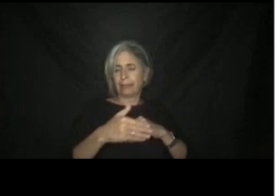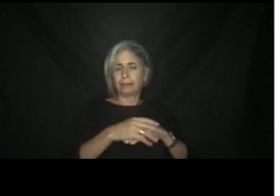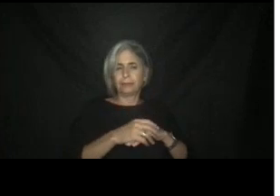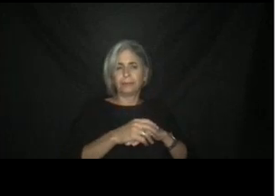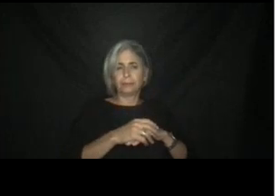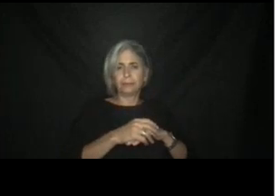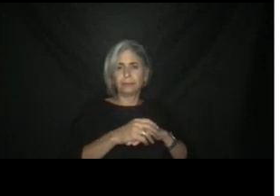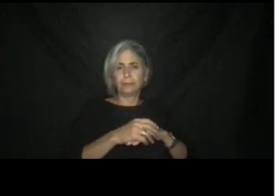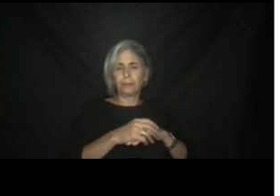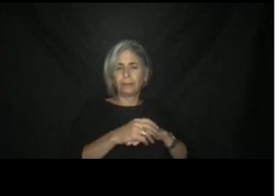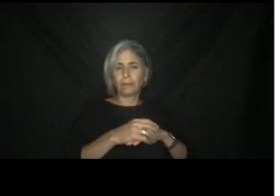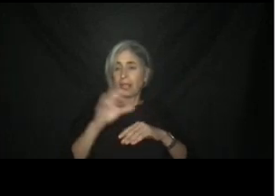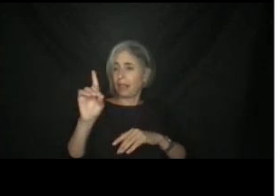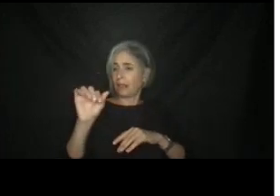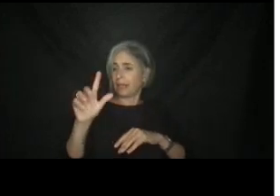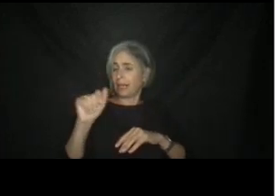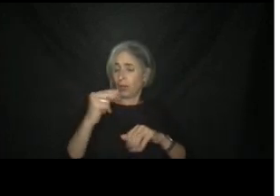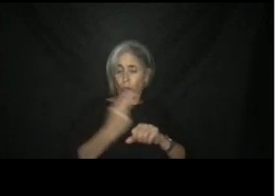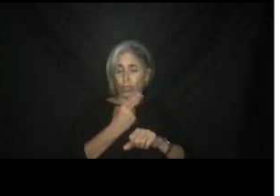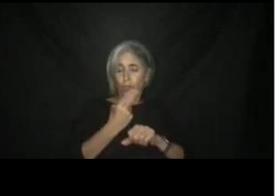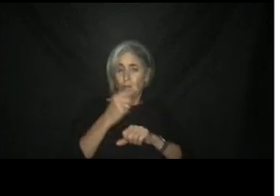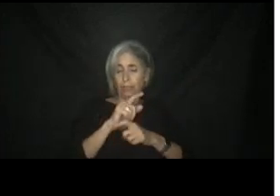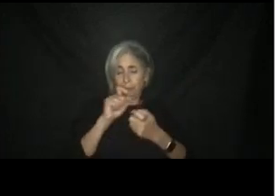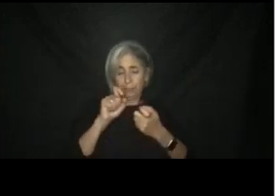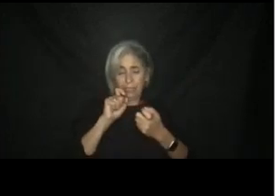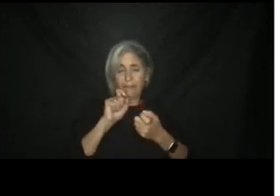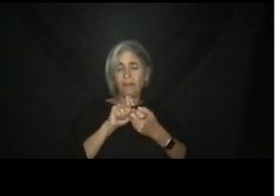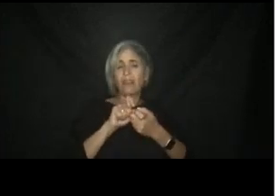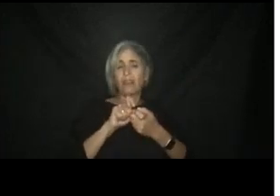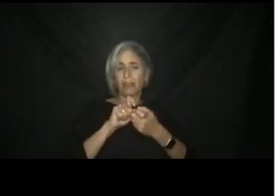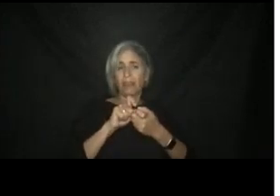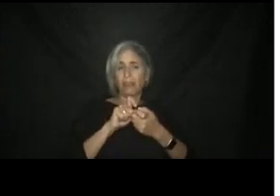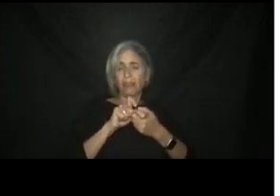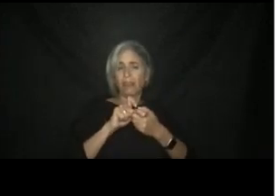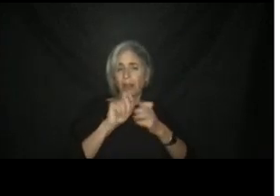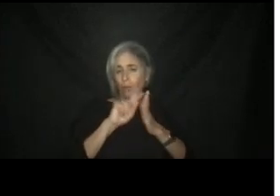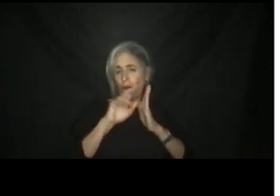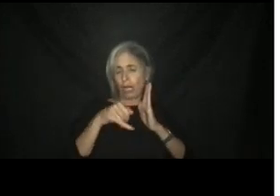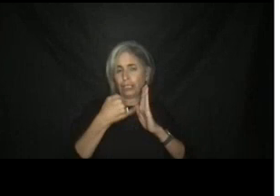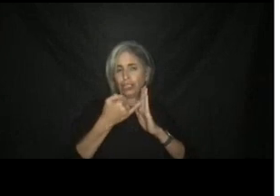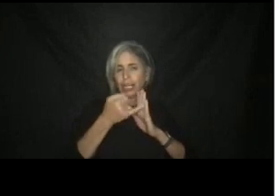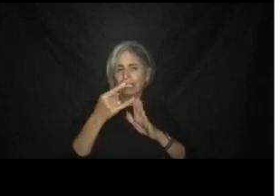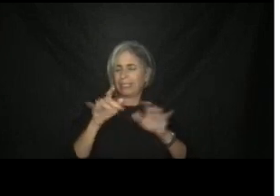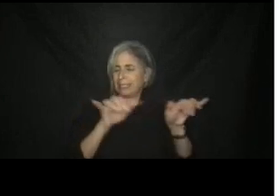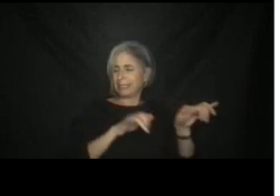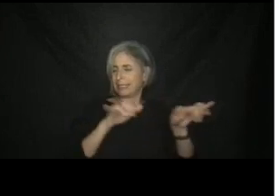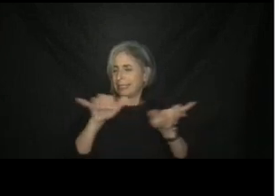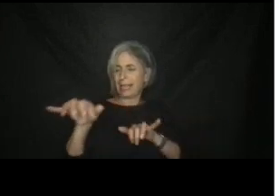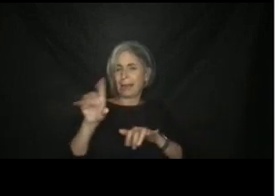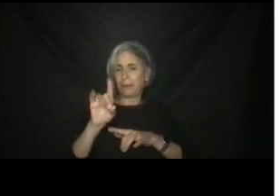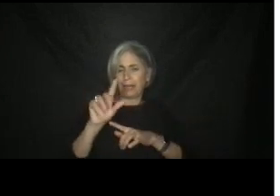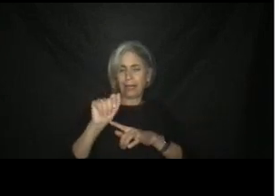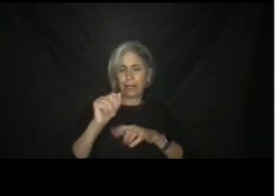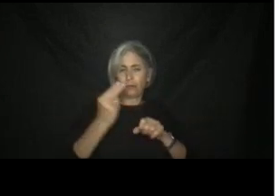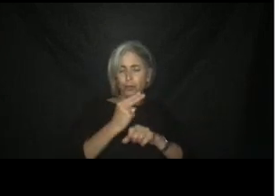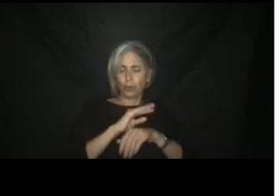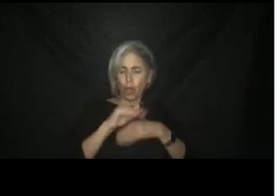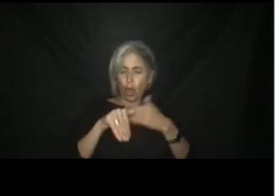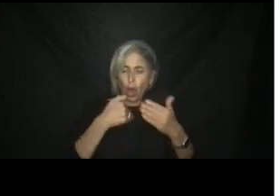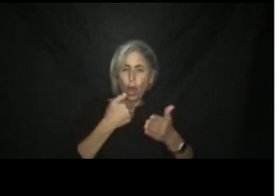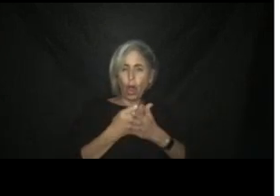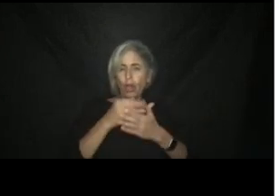So the data that we've used in this particular project is the same data that's used in all redistricting